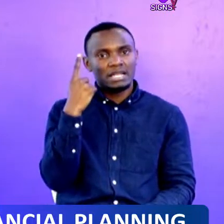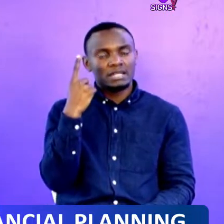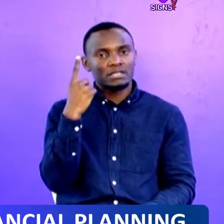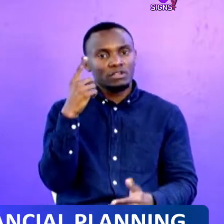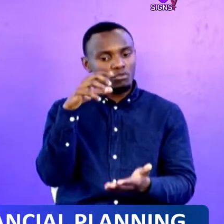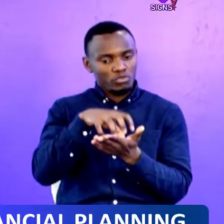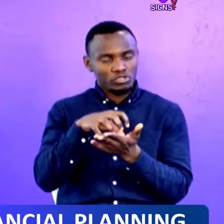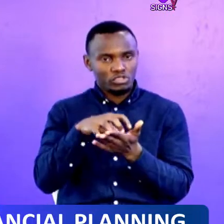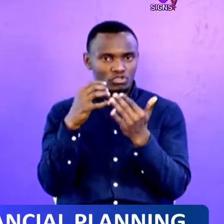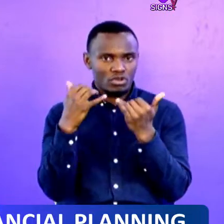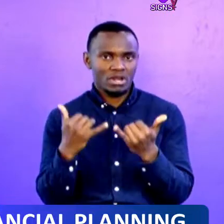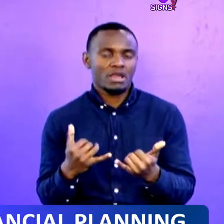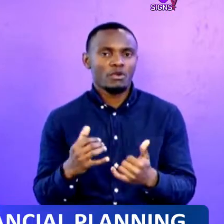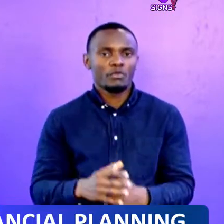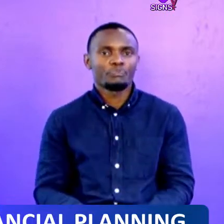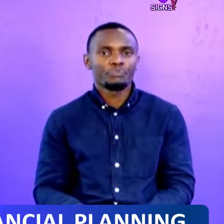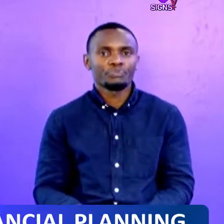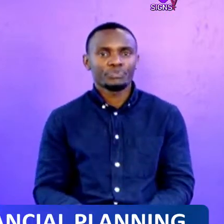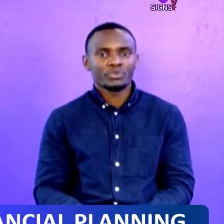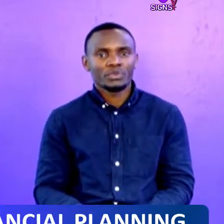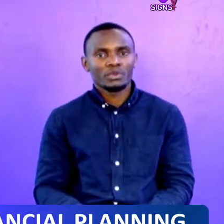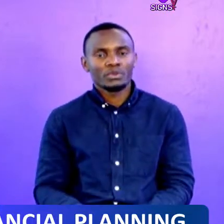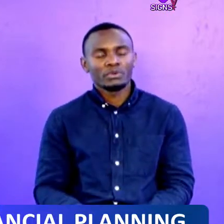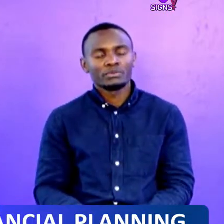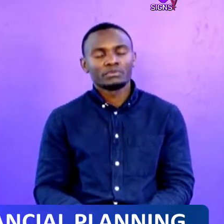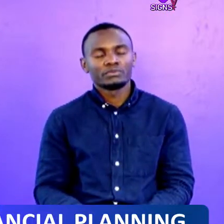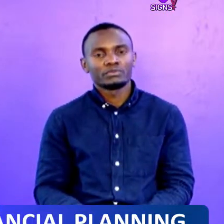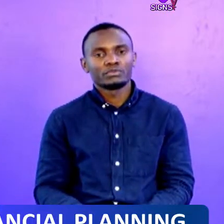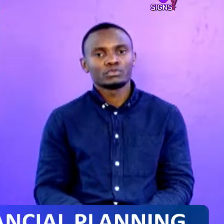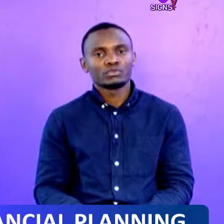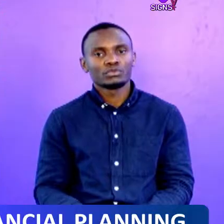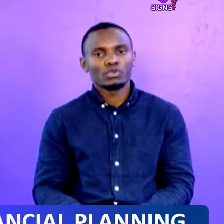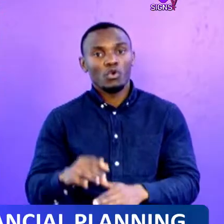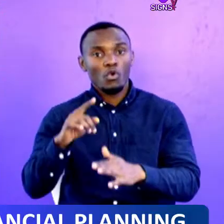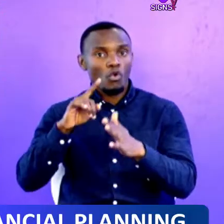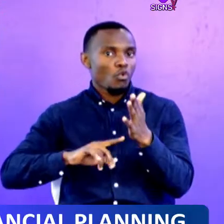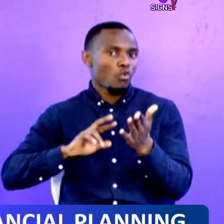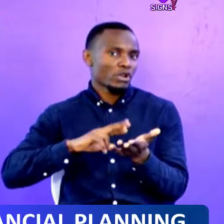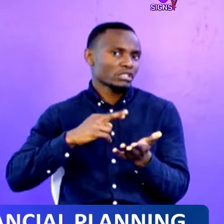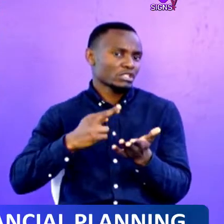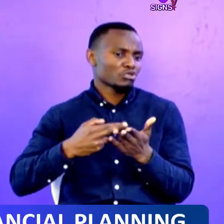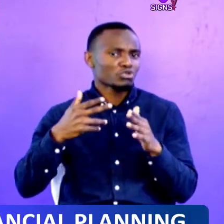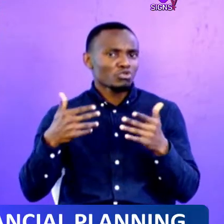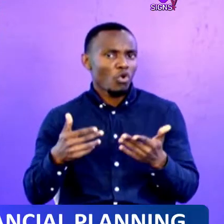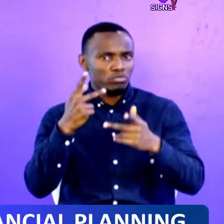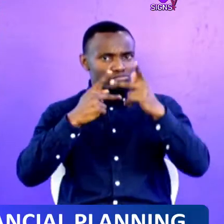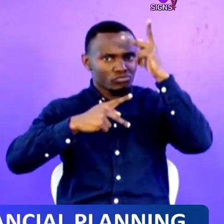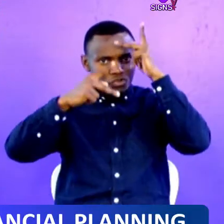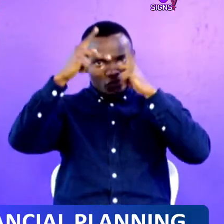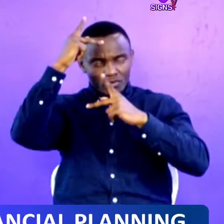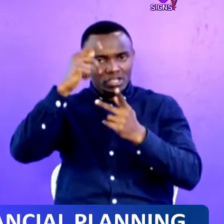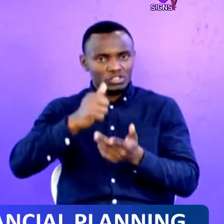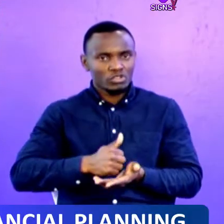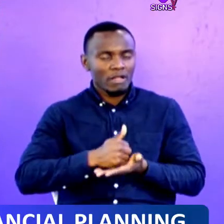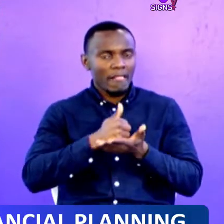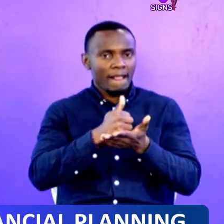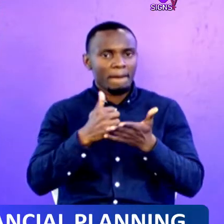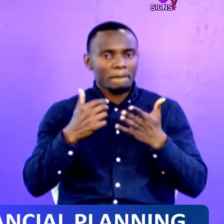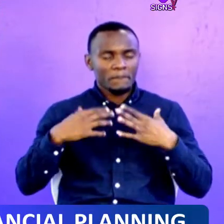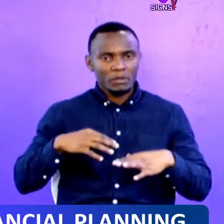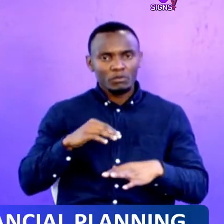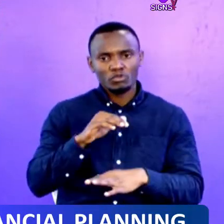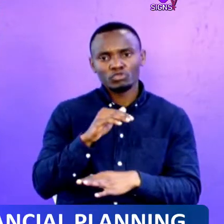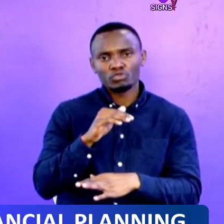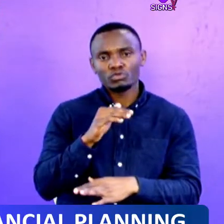Yeah. And what resources or professional help should people seek out to strengthen their financial planning